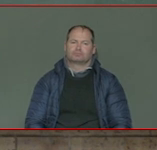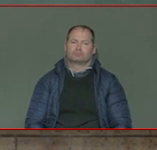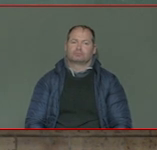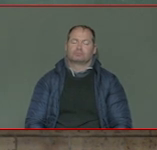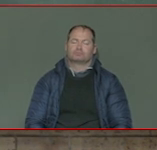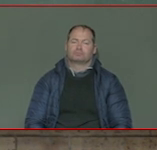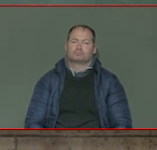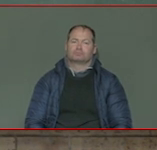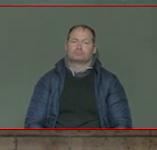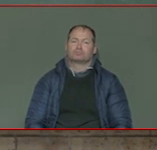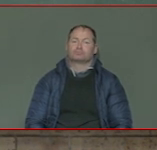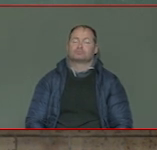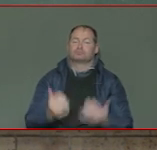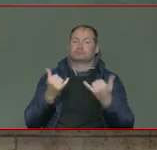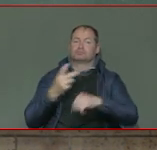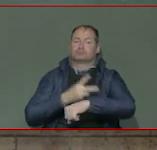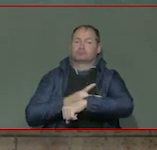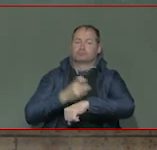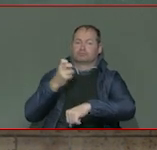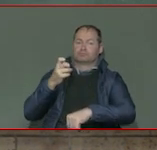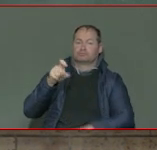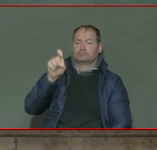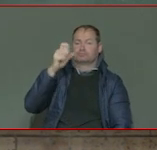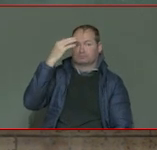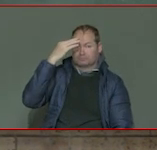please. What is the derivative of x squared?